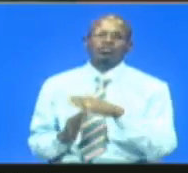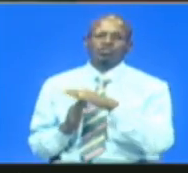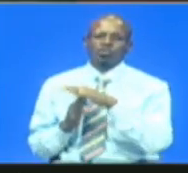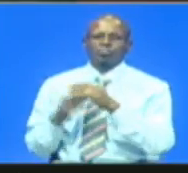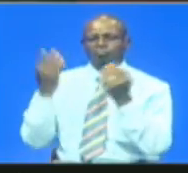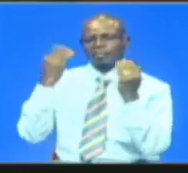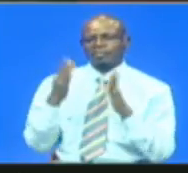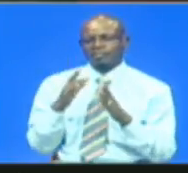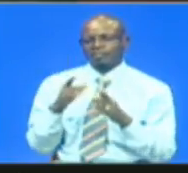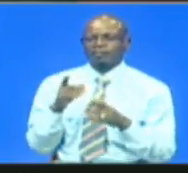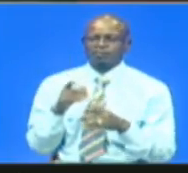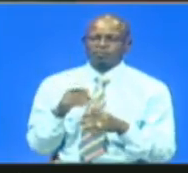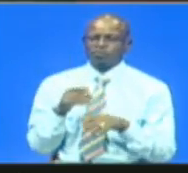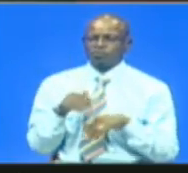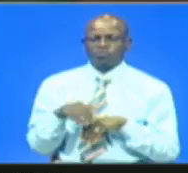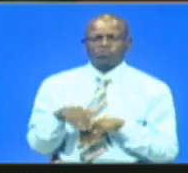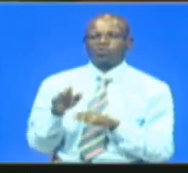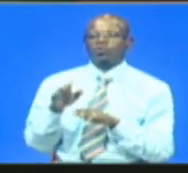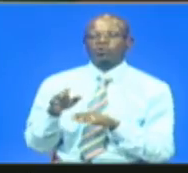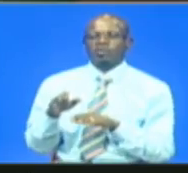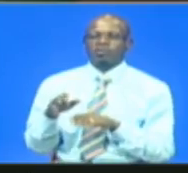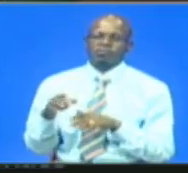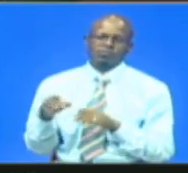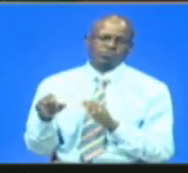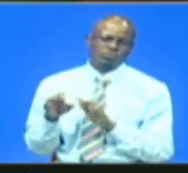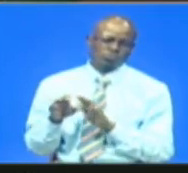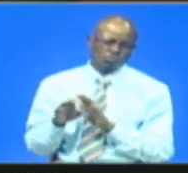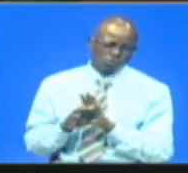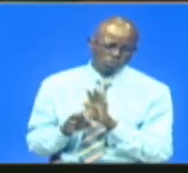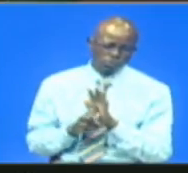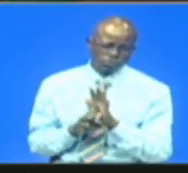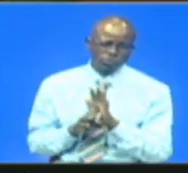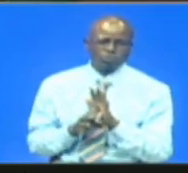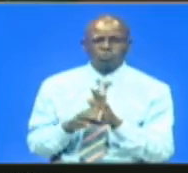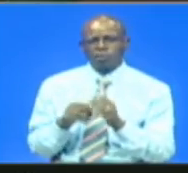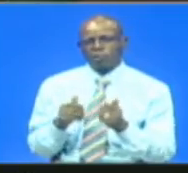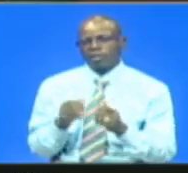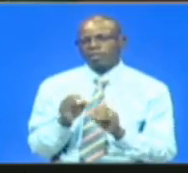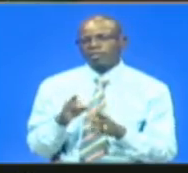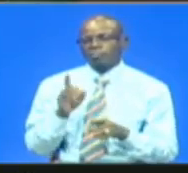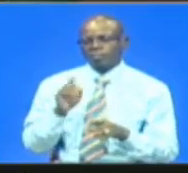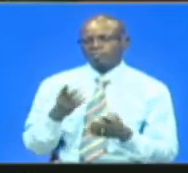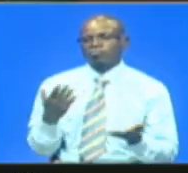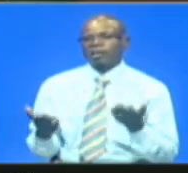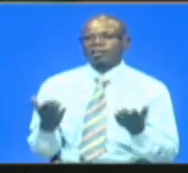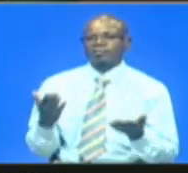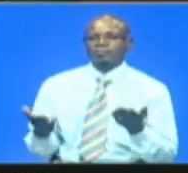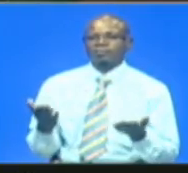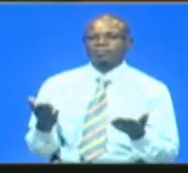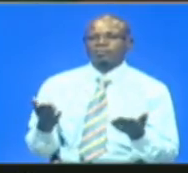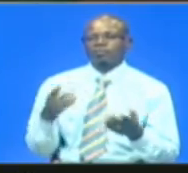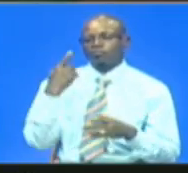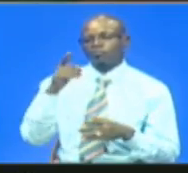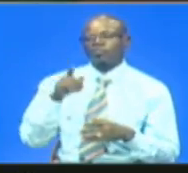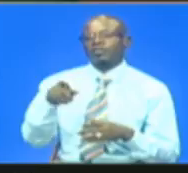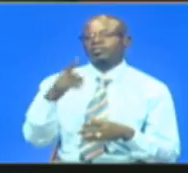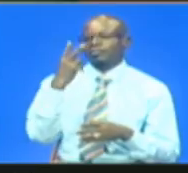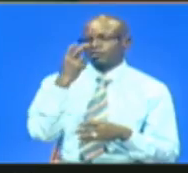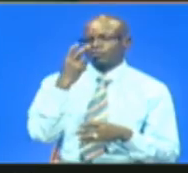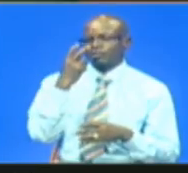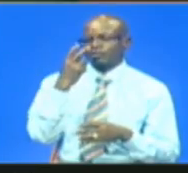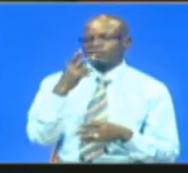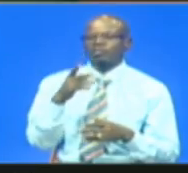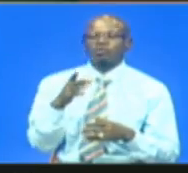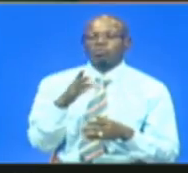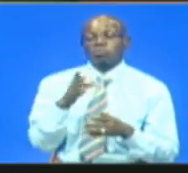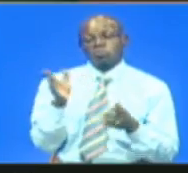yet these considerations must be balanced with the constitutional rights of an accused person to bail, which is linked to